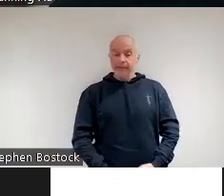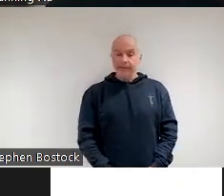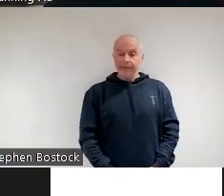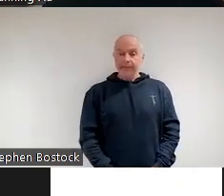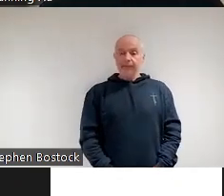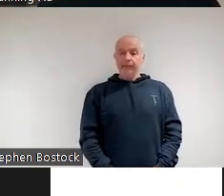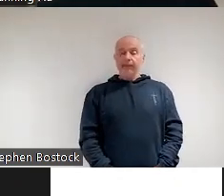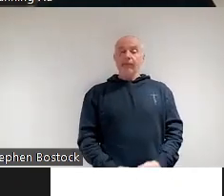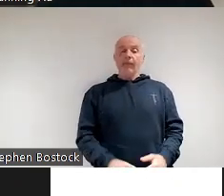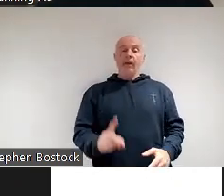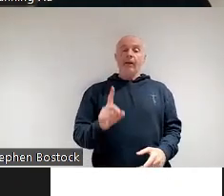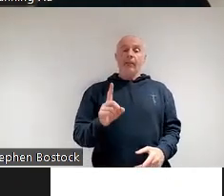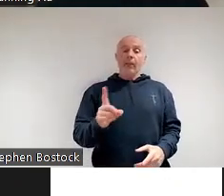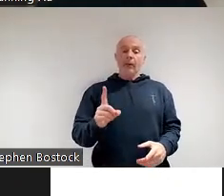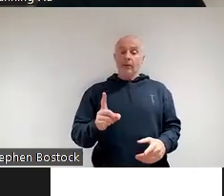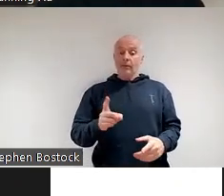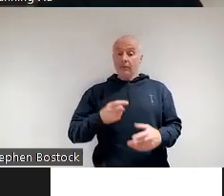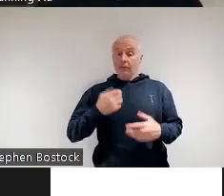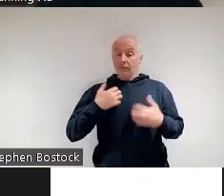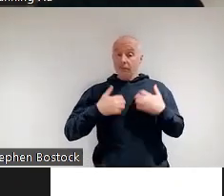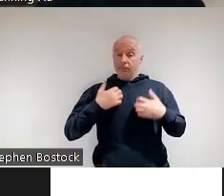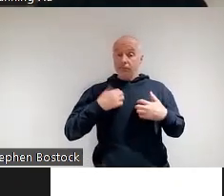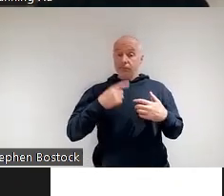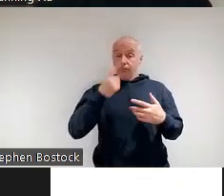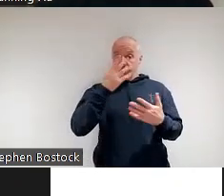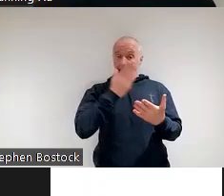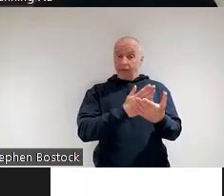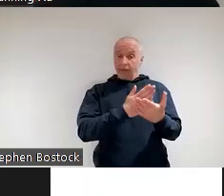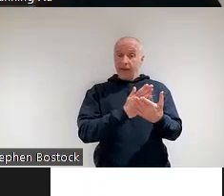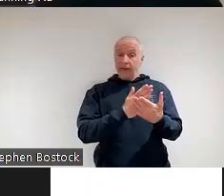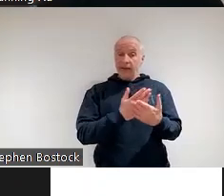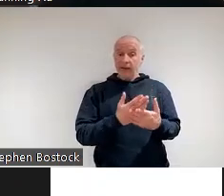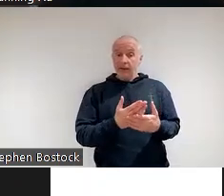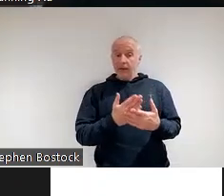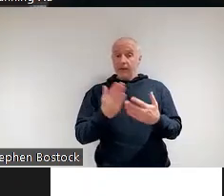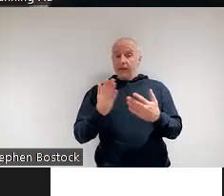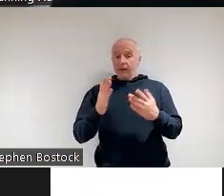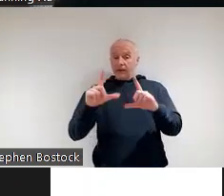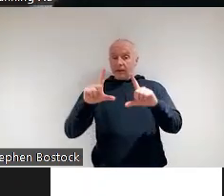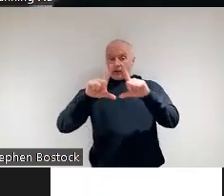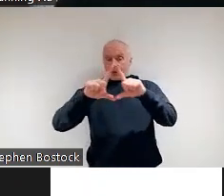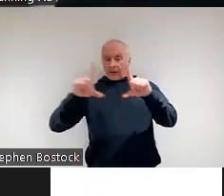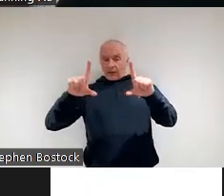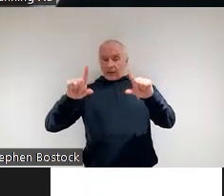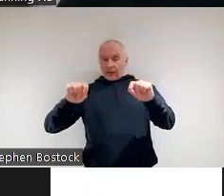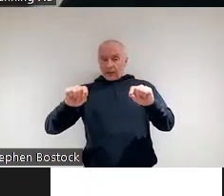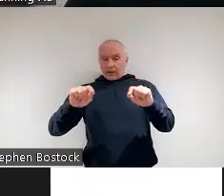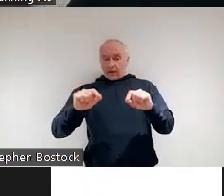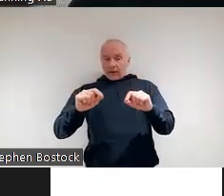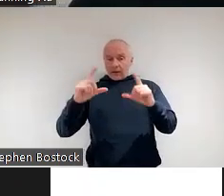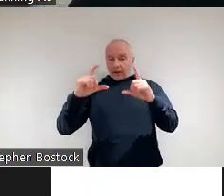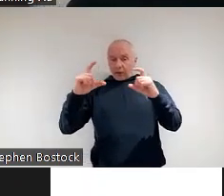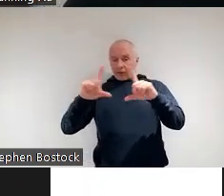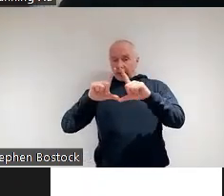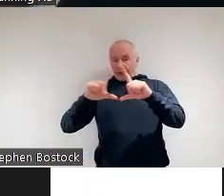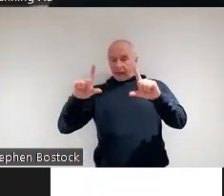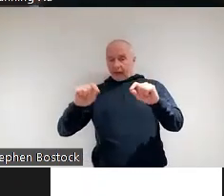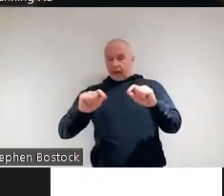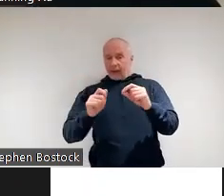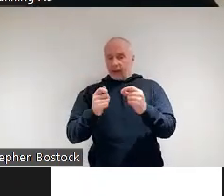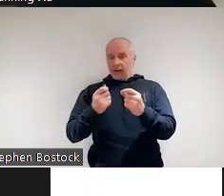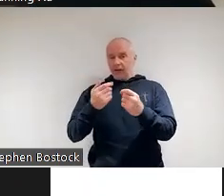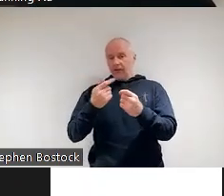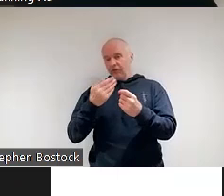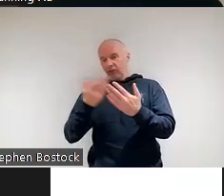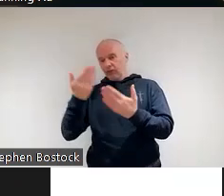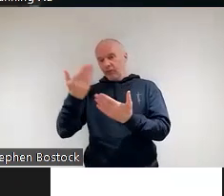But the interesting fact here is that if you look at the right-hand side, this is basically is a snapshot of a report that I